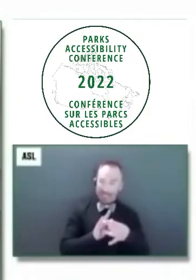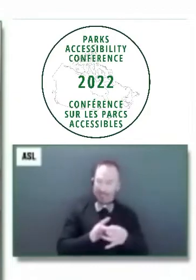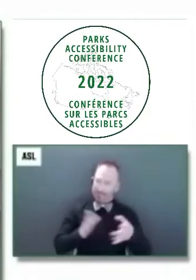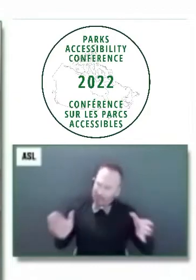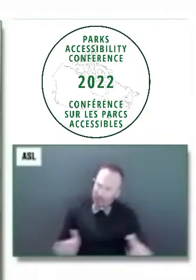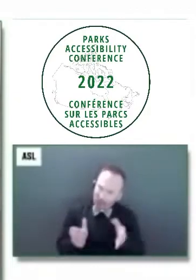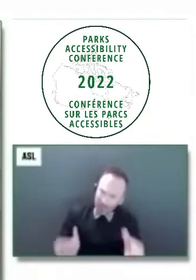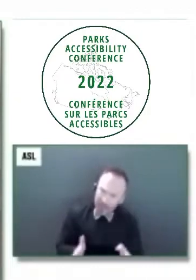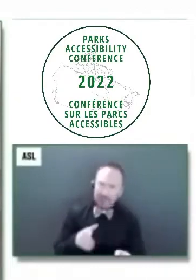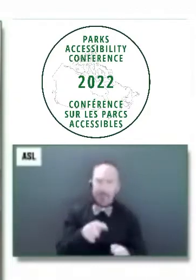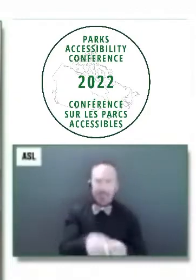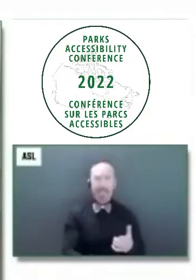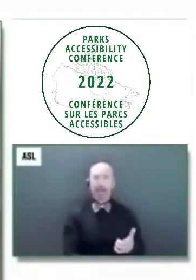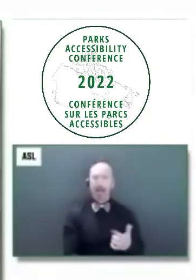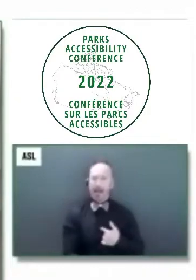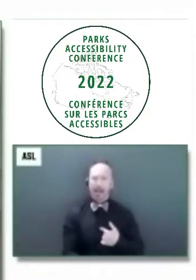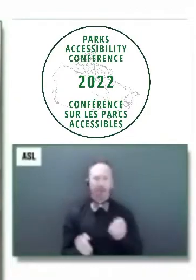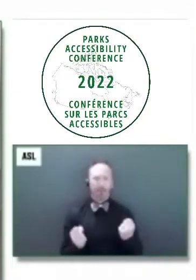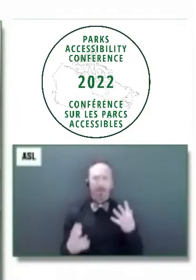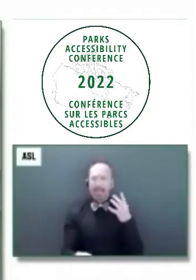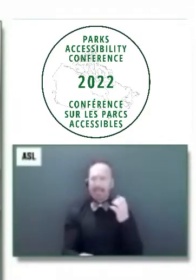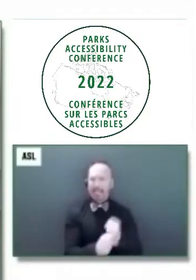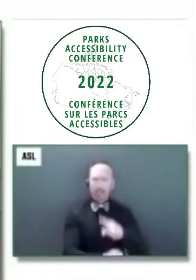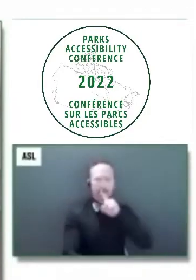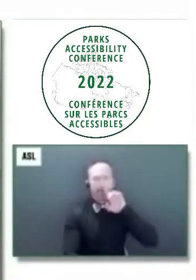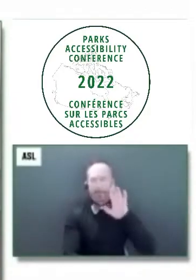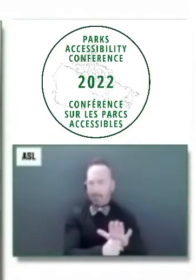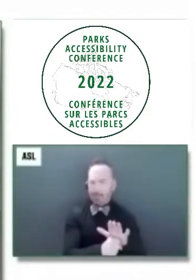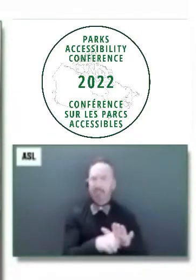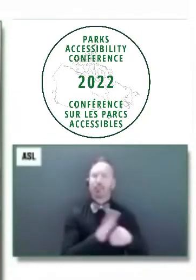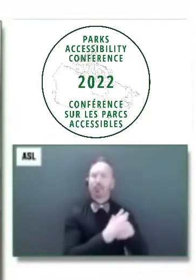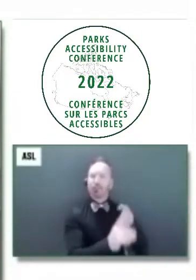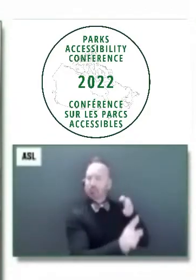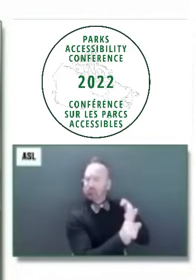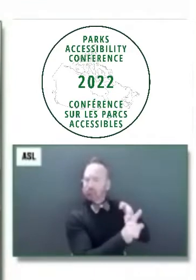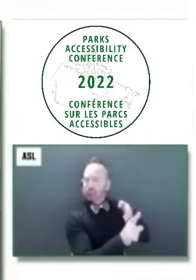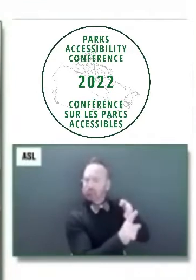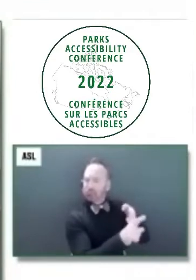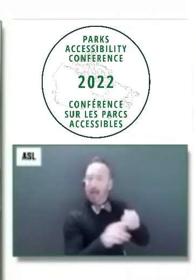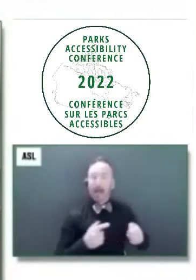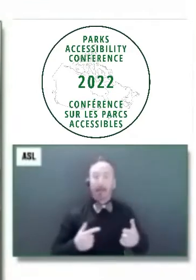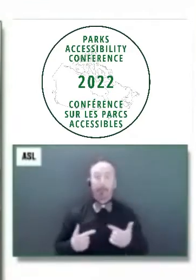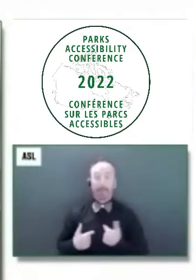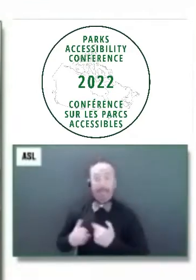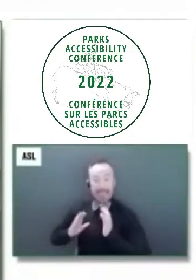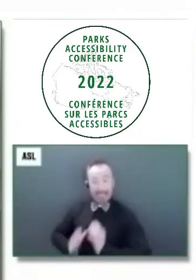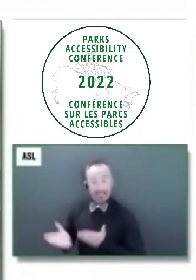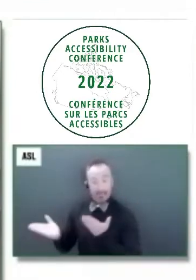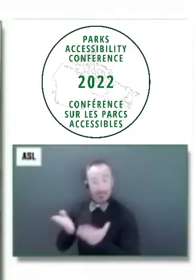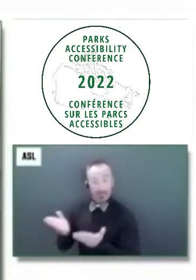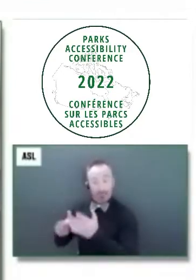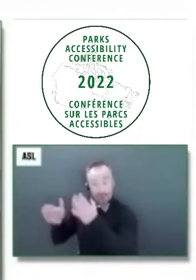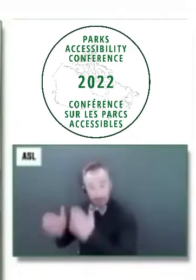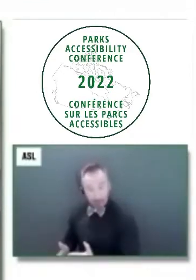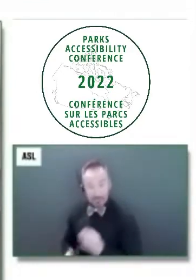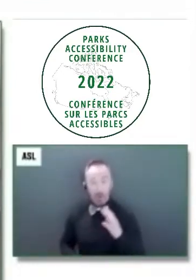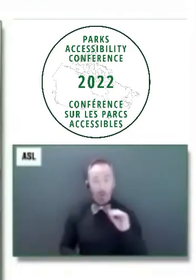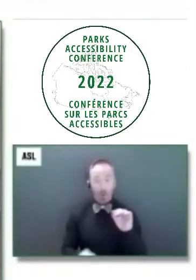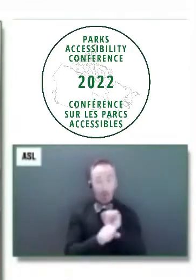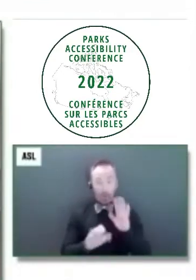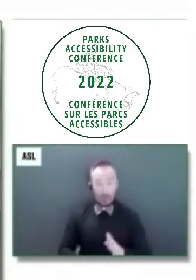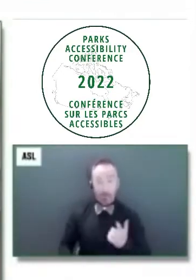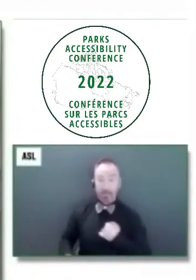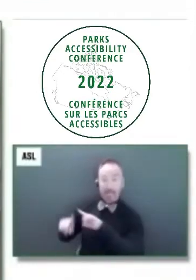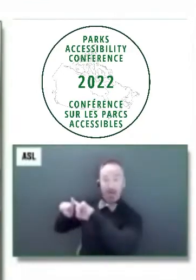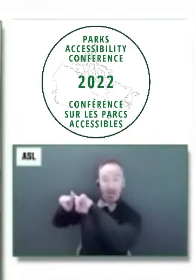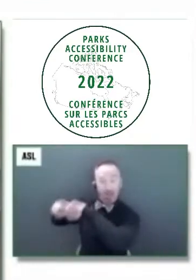of this customer. Because now I know I'm not dependent on anyone, customer service agent or companion, to help me with that choice and purchase.